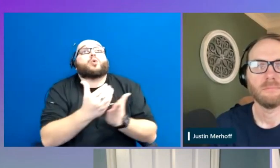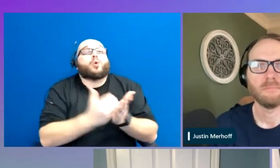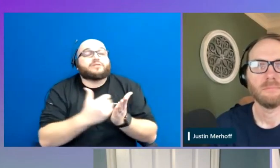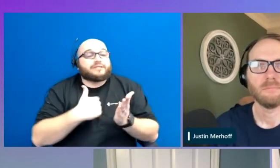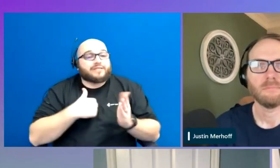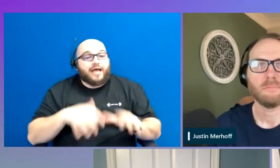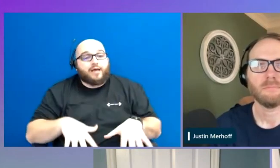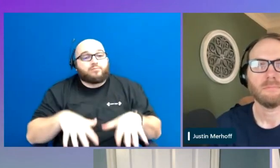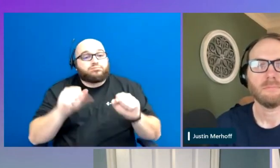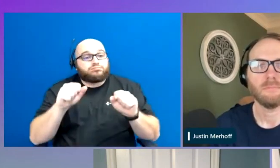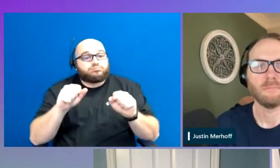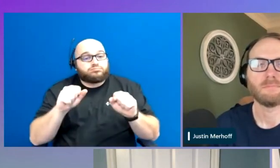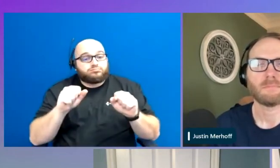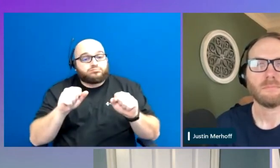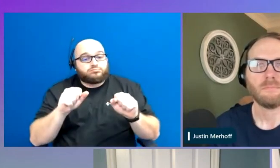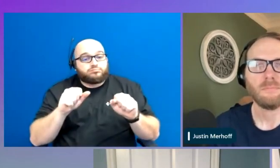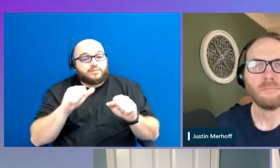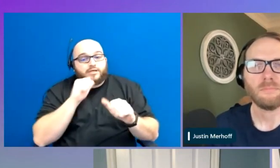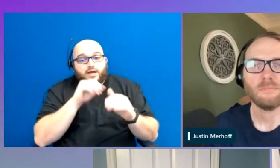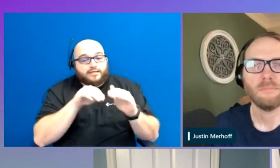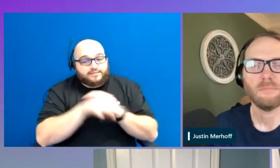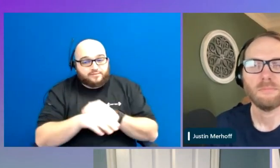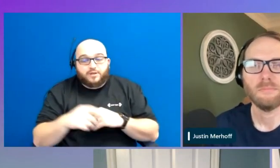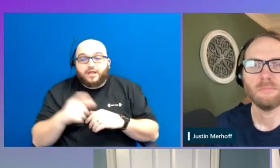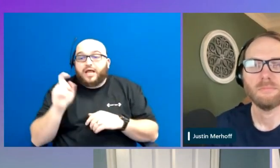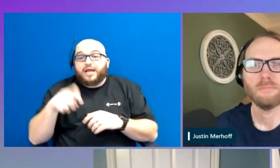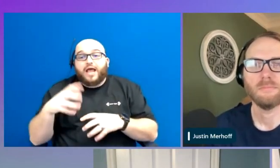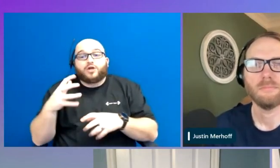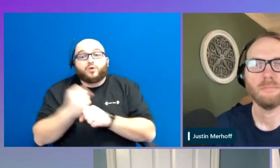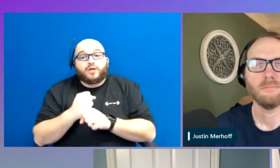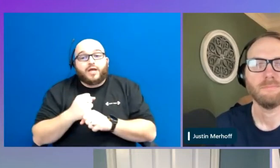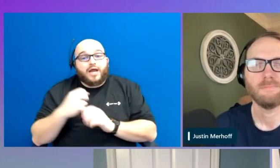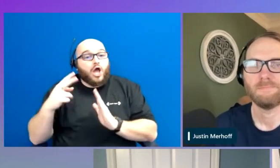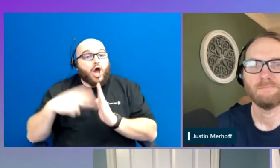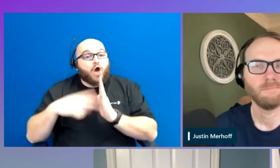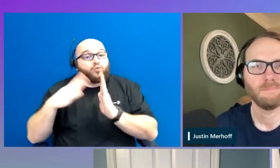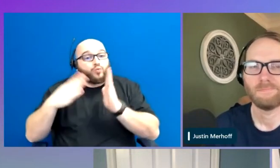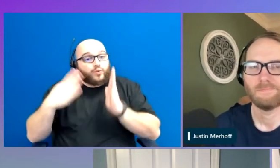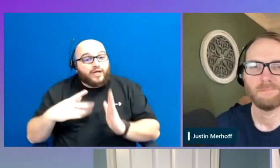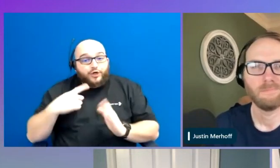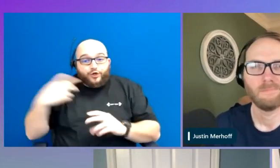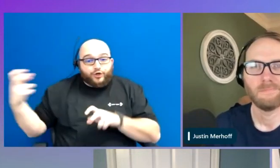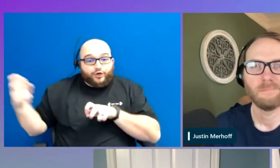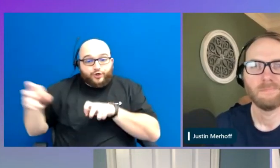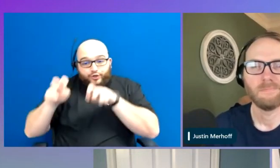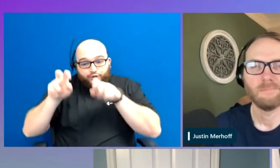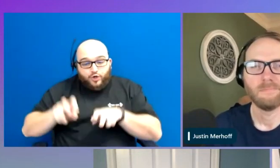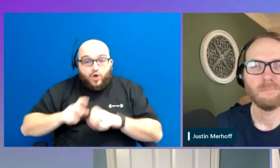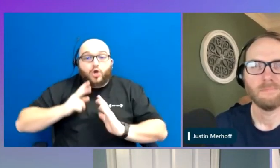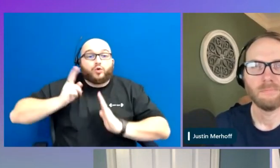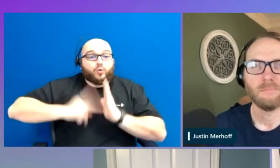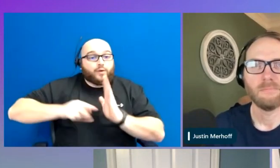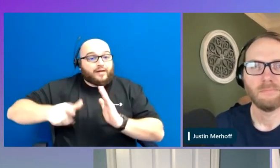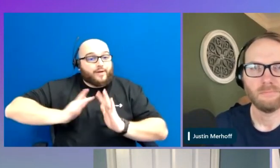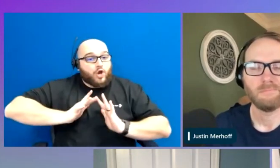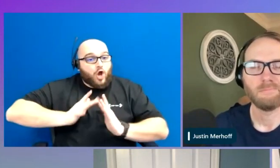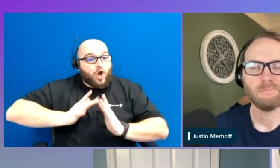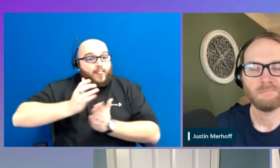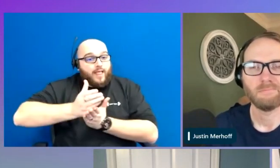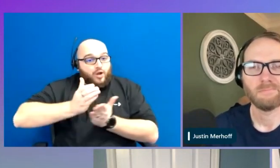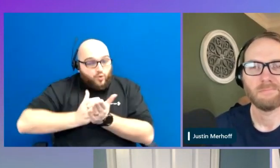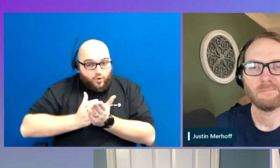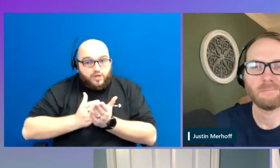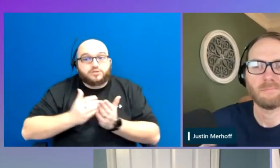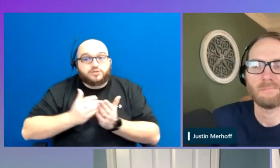just weren't accessible. And I ended up having to get a reader to come sit with me to read me these courses online and let me take my